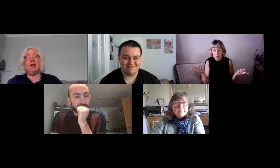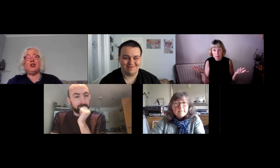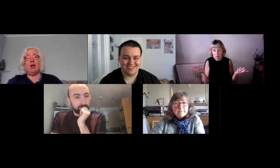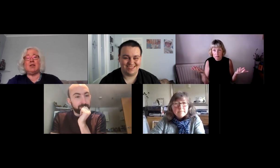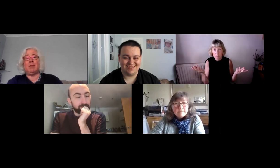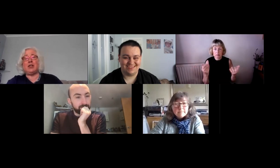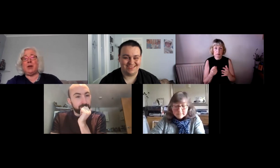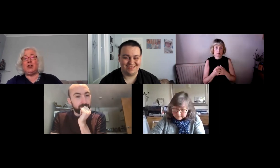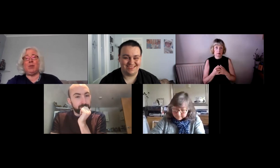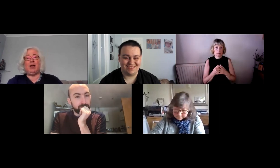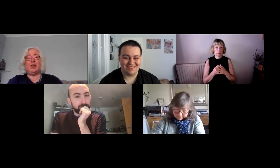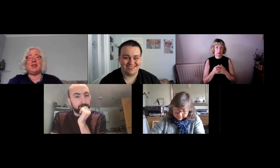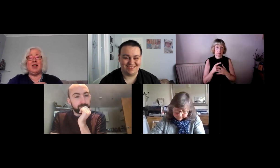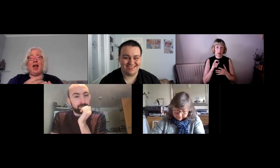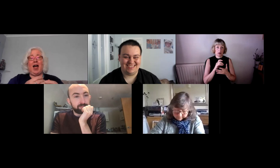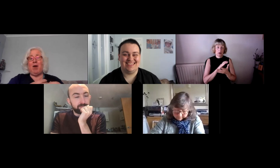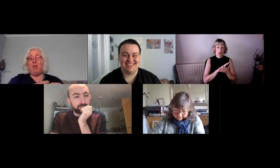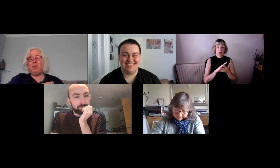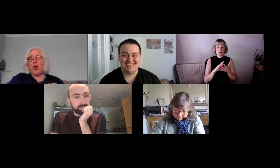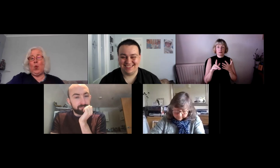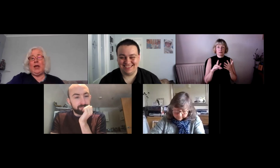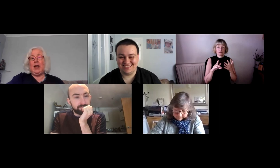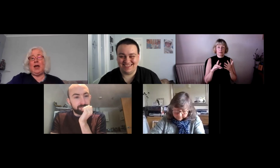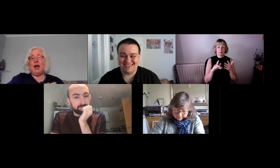technical thing. Charles, I may speak to you about this.